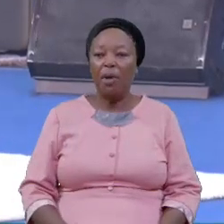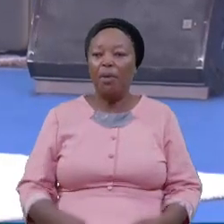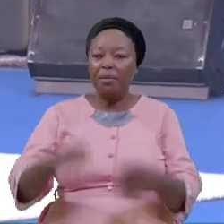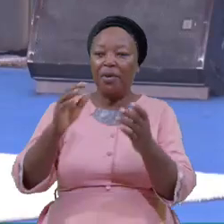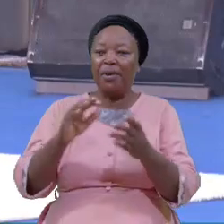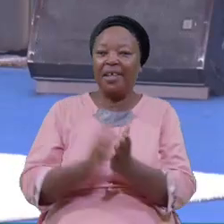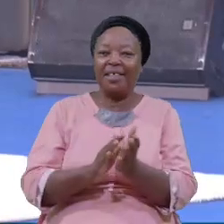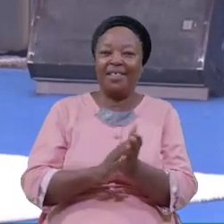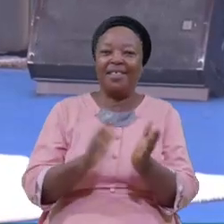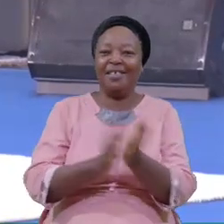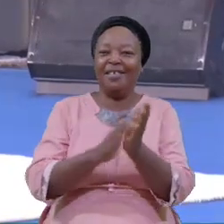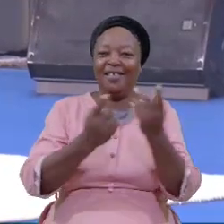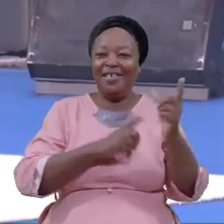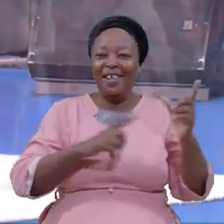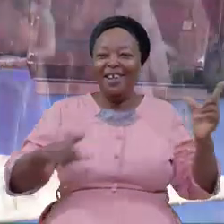Praise the Lord.